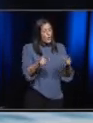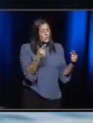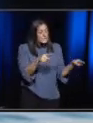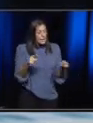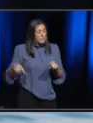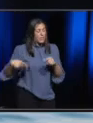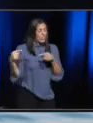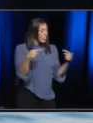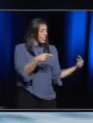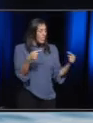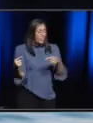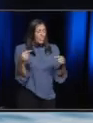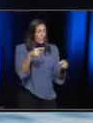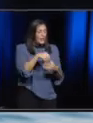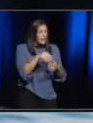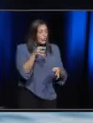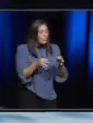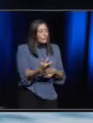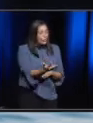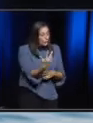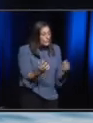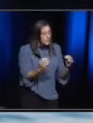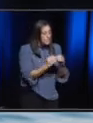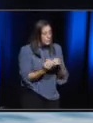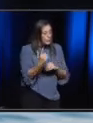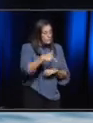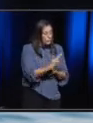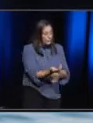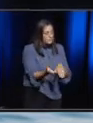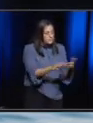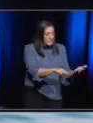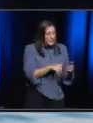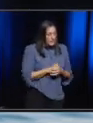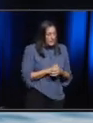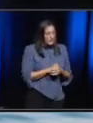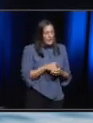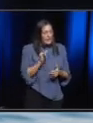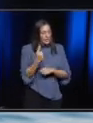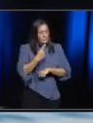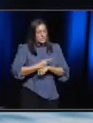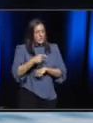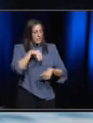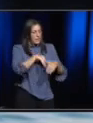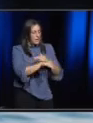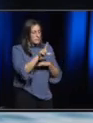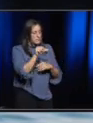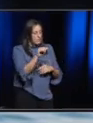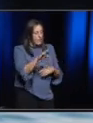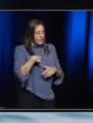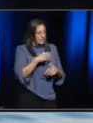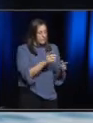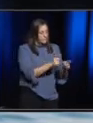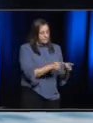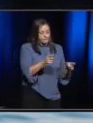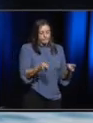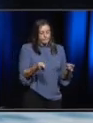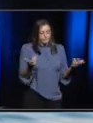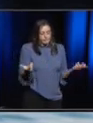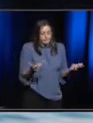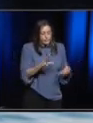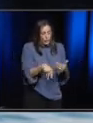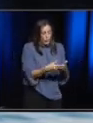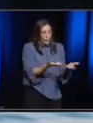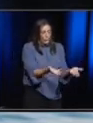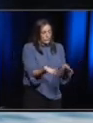in set nets, and I remember vividly the day they came into our lab and were lined up on the floor. To continue